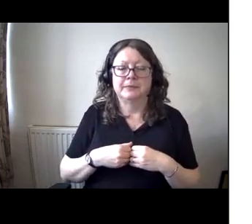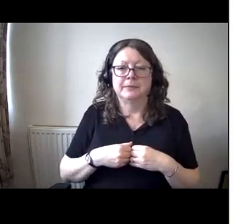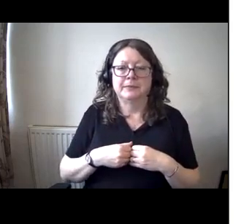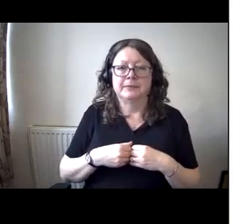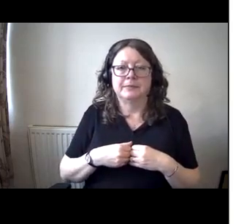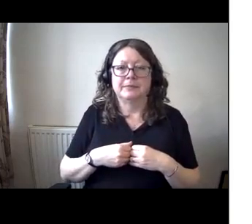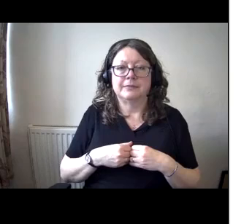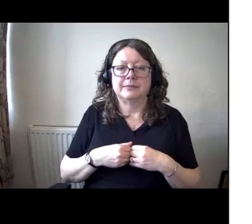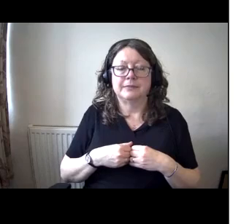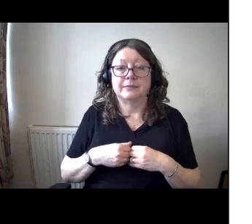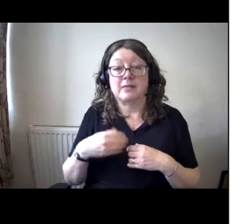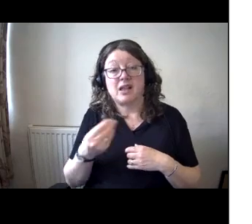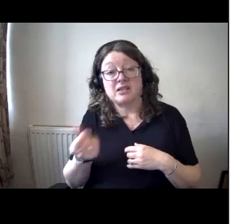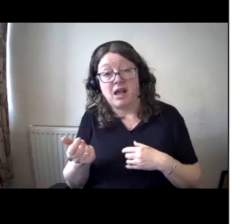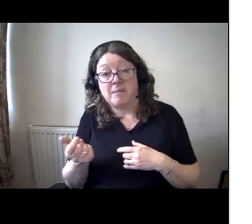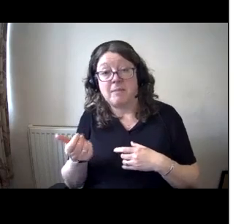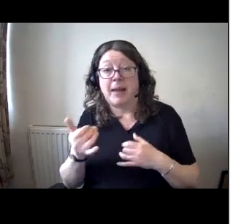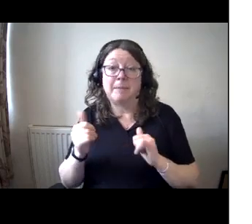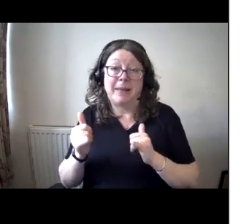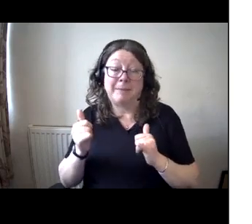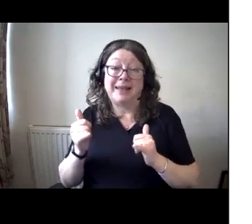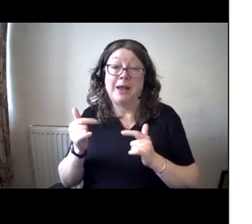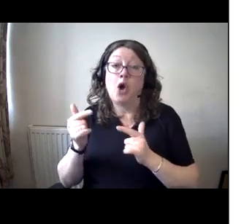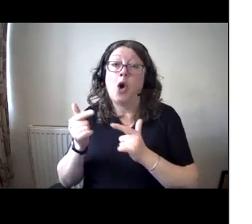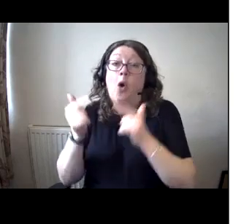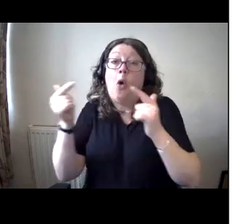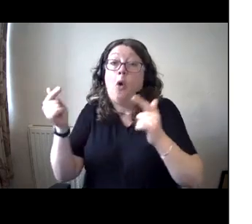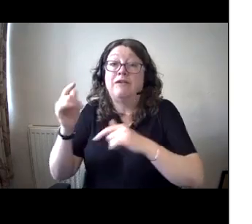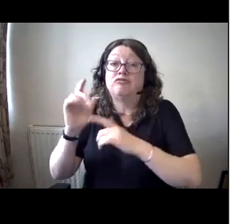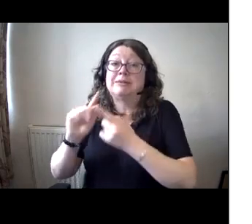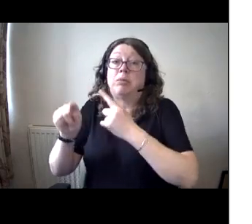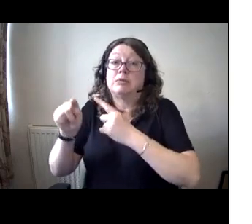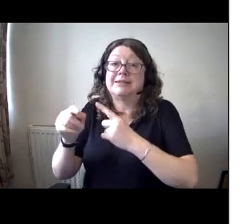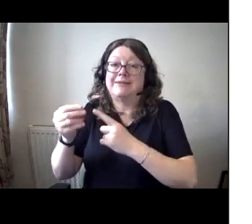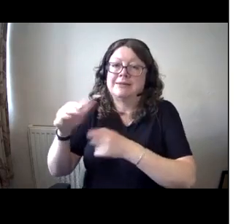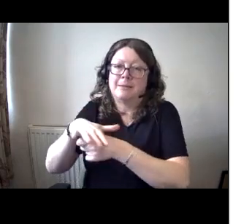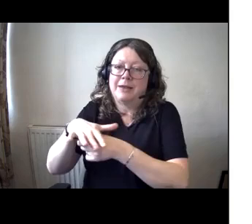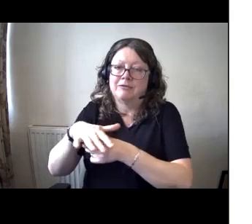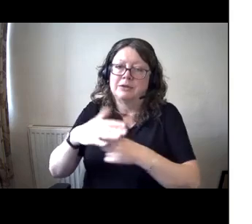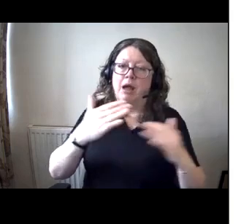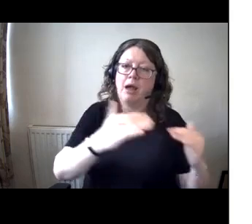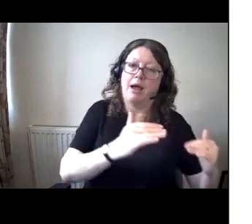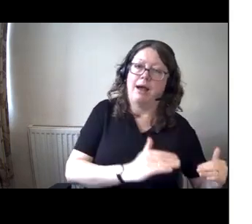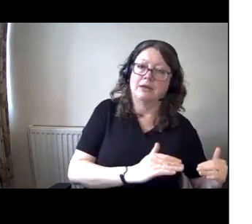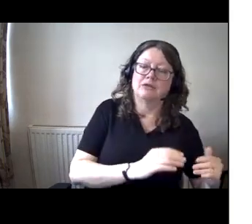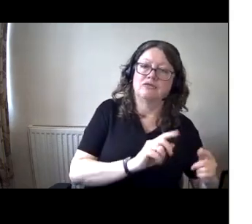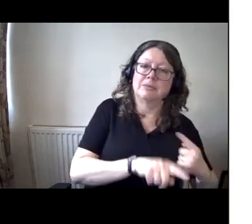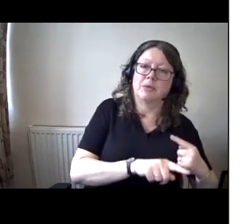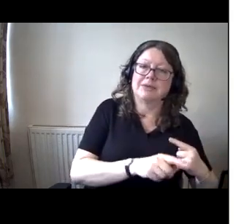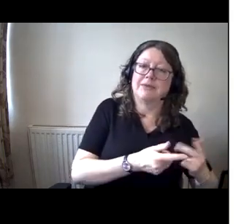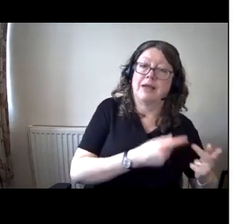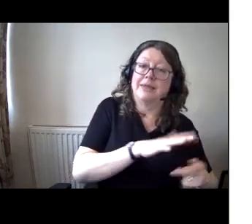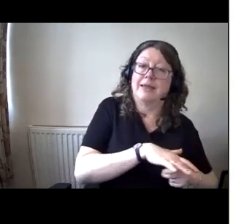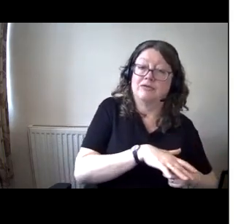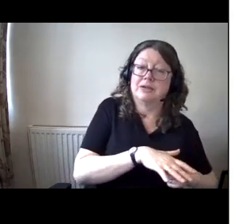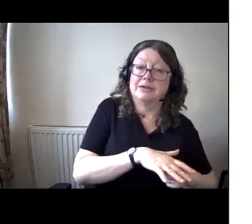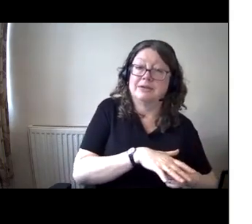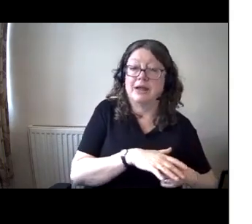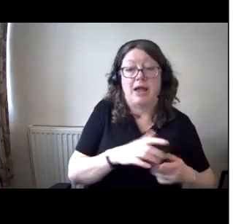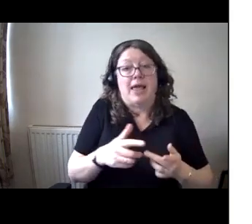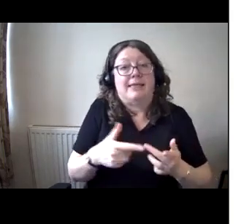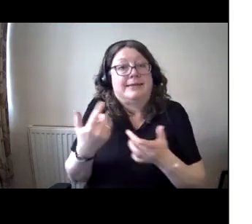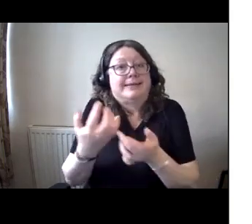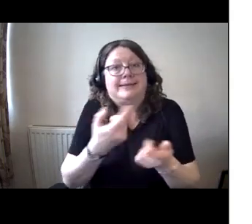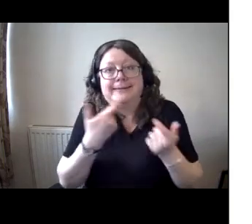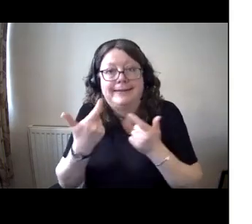in some areas, they may be under responsive in other areas, and they may experience sensory seeking type behaviours. They could be a